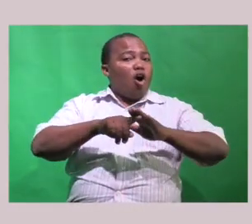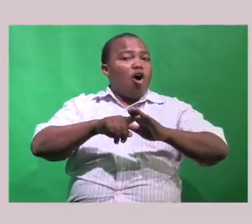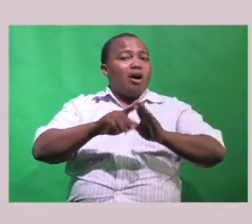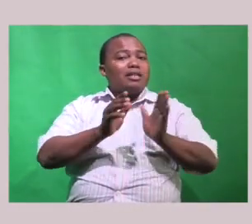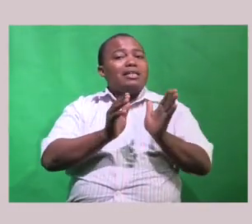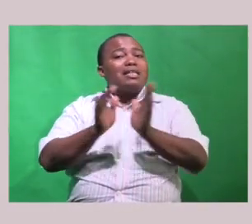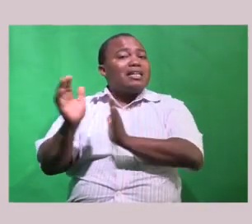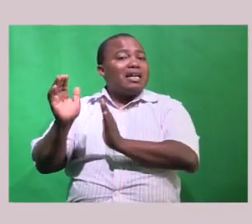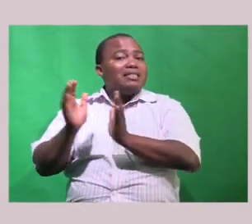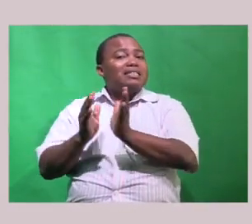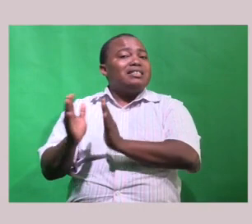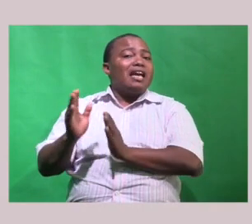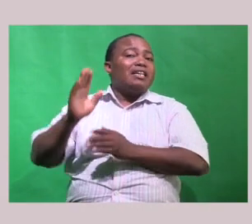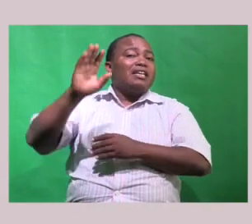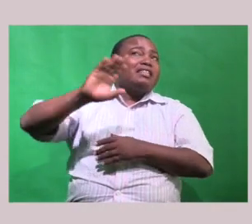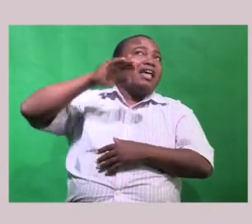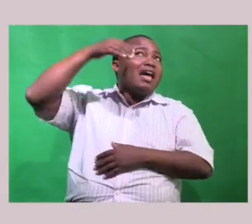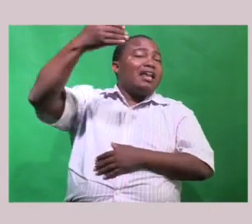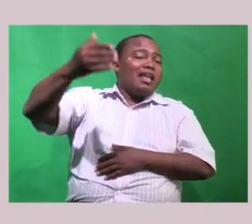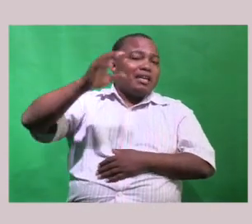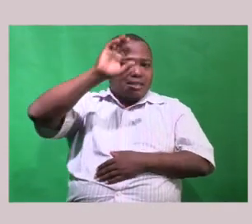next year. It means